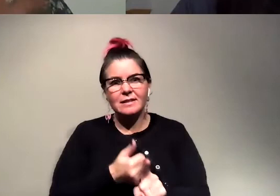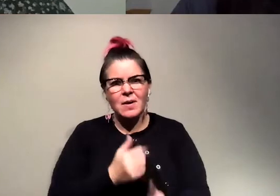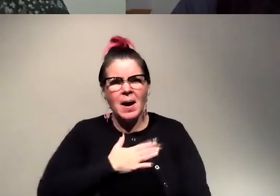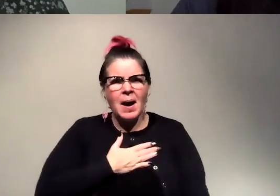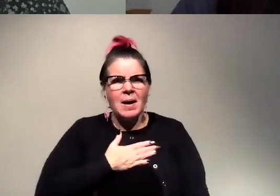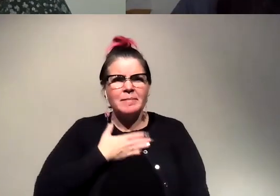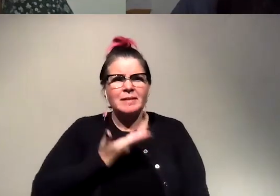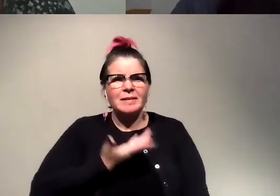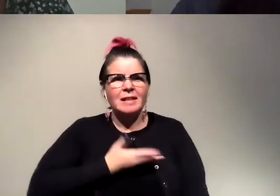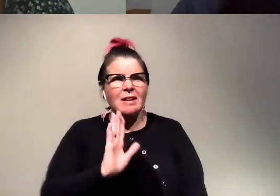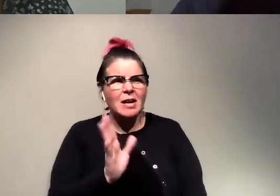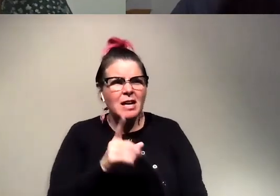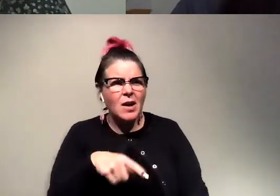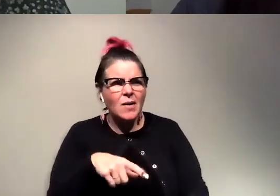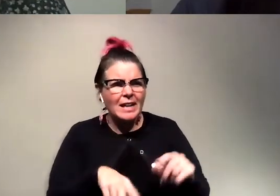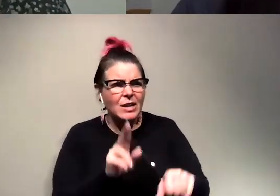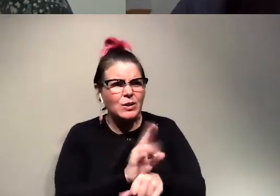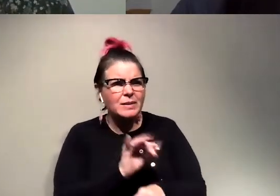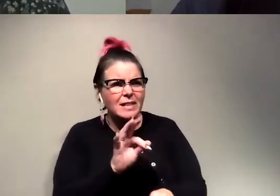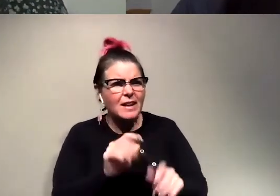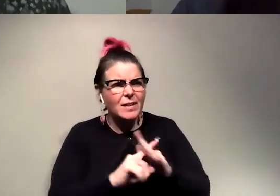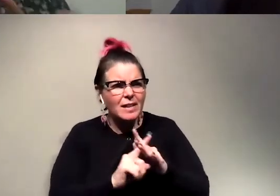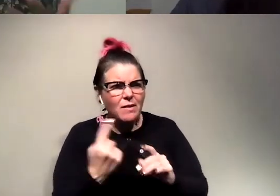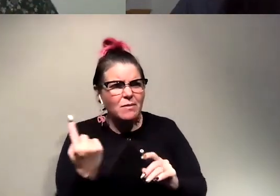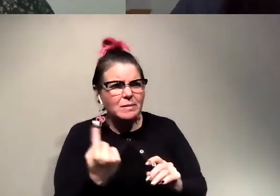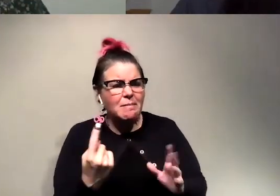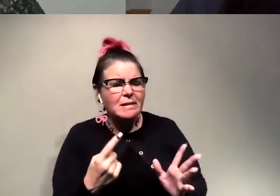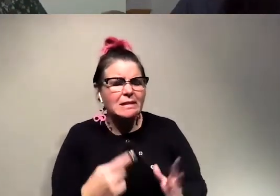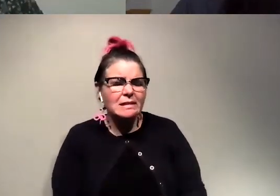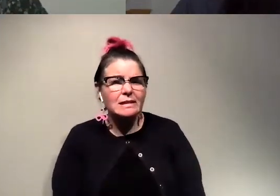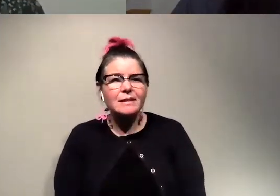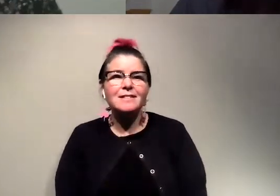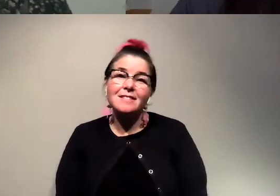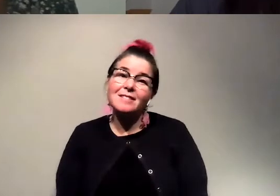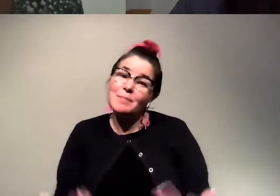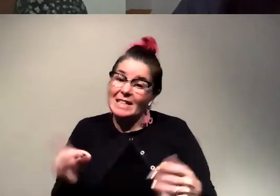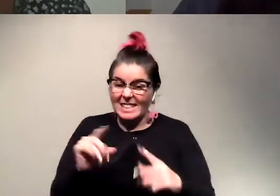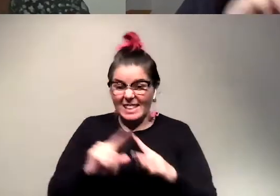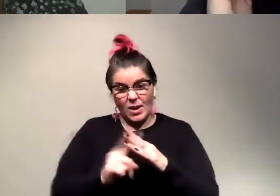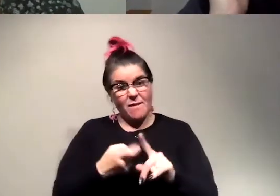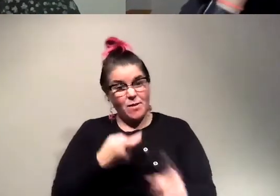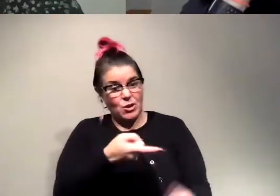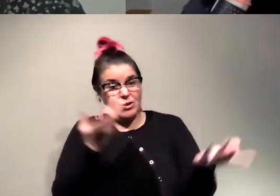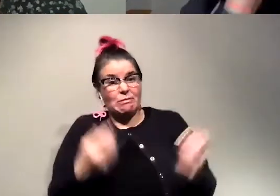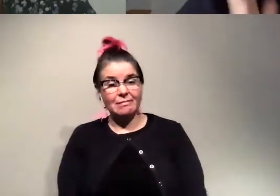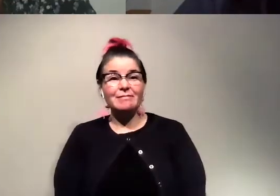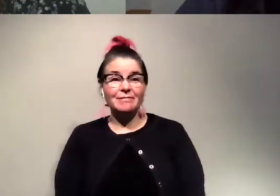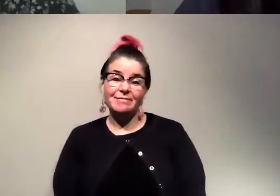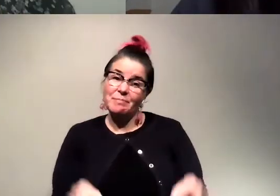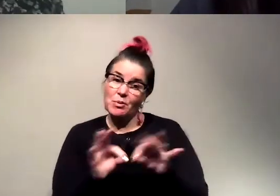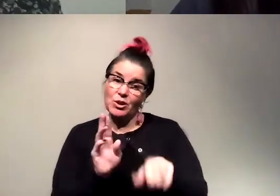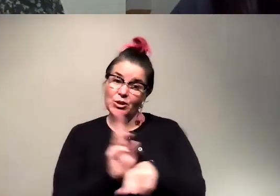like, but it can't use it now if it needs to get away. So I was like, but it did get away. It got away from you. So use